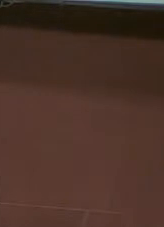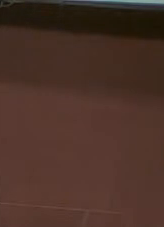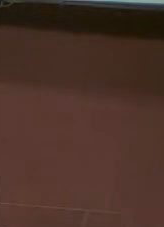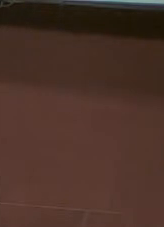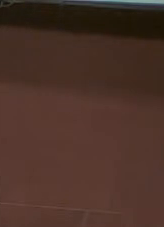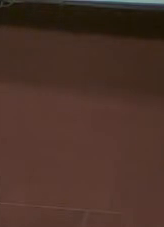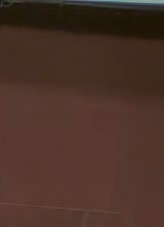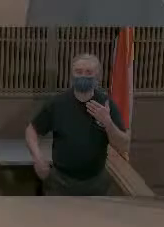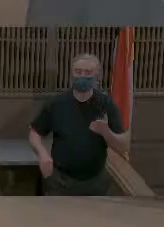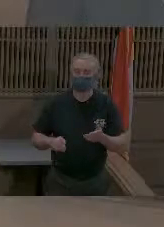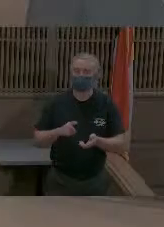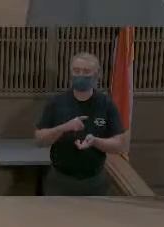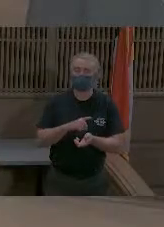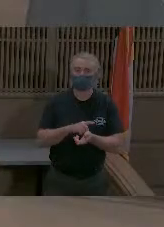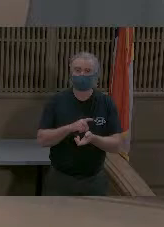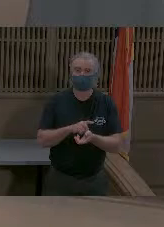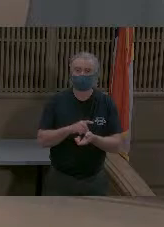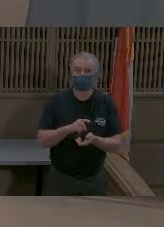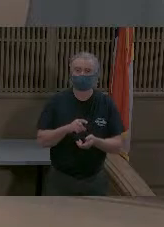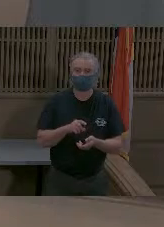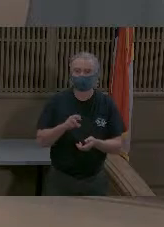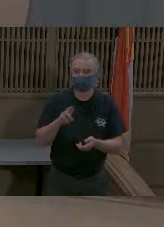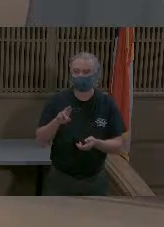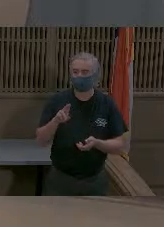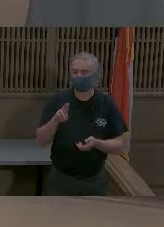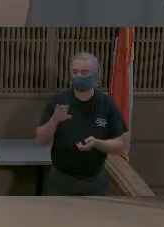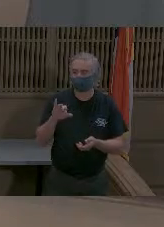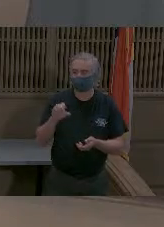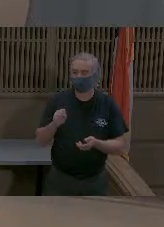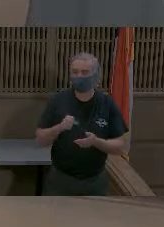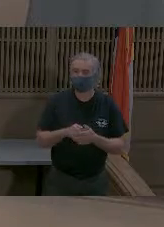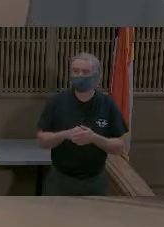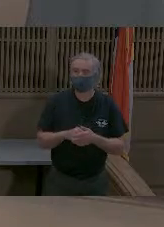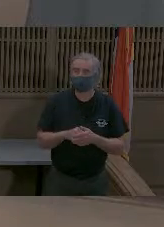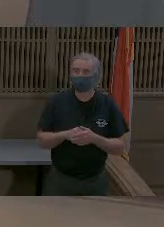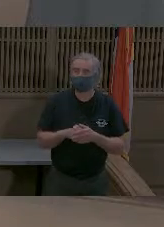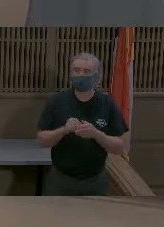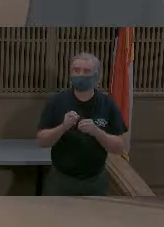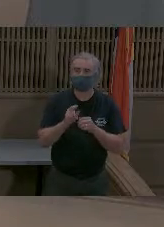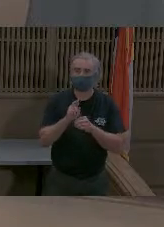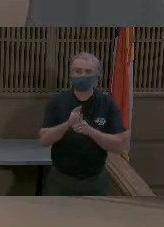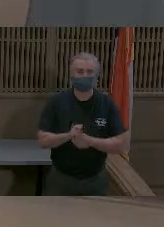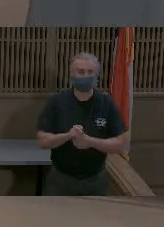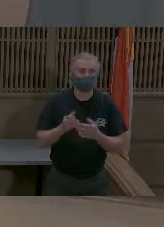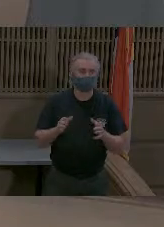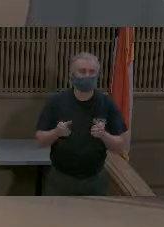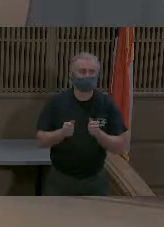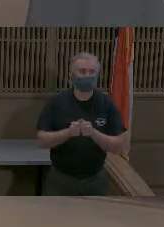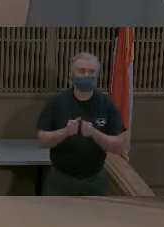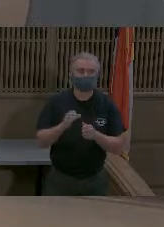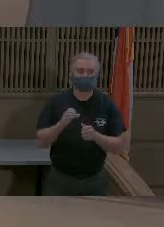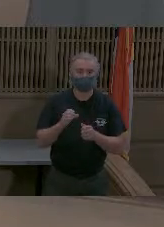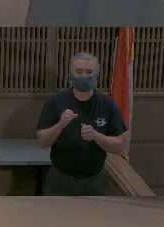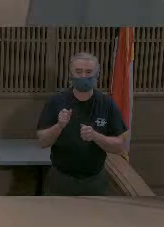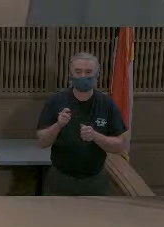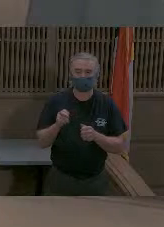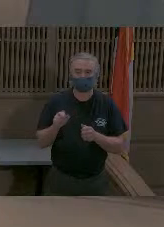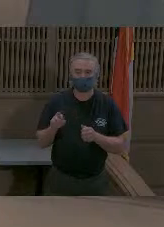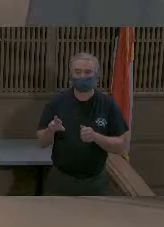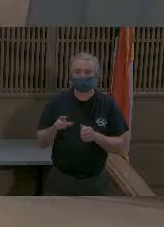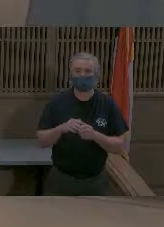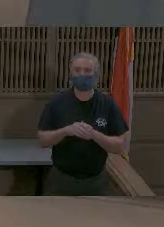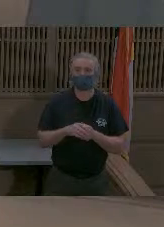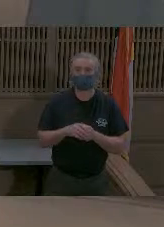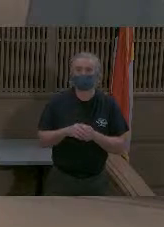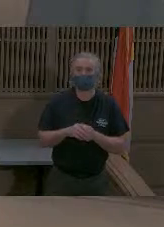Thank you, Dr. Ruiz, for your comments today. Usually we finish with the coroner. But today we have 2 more speakers today,